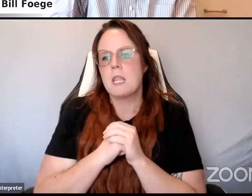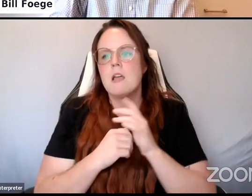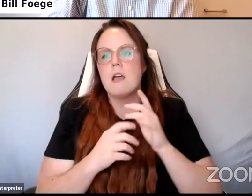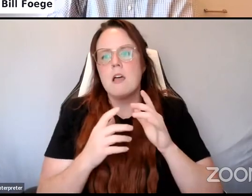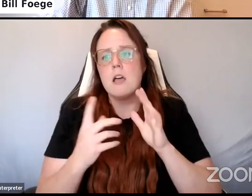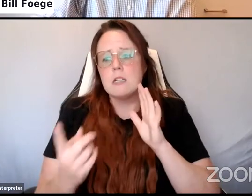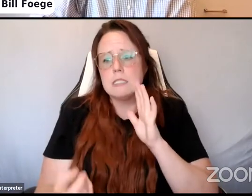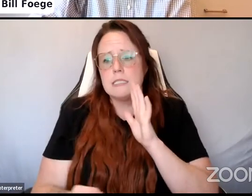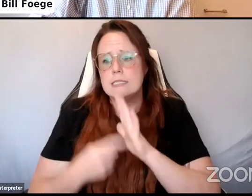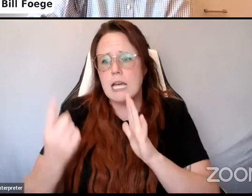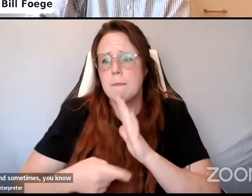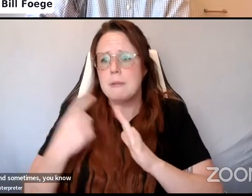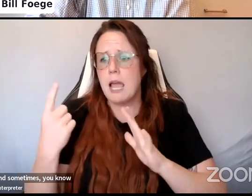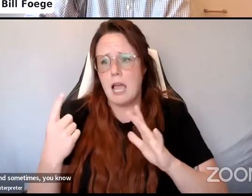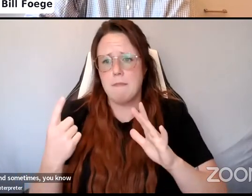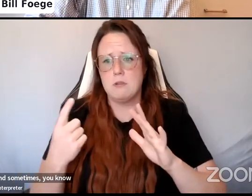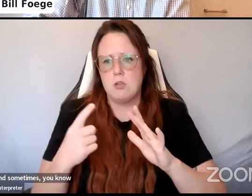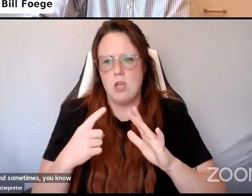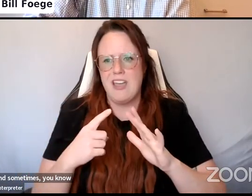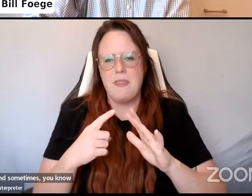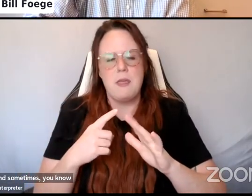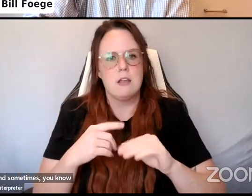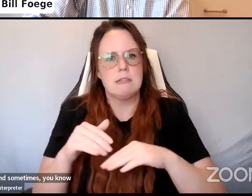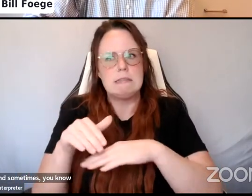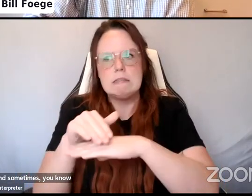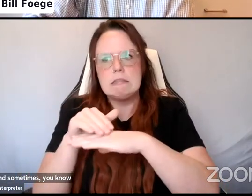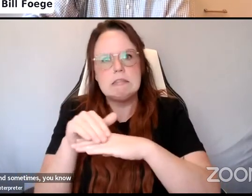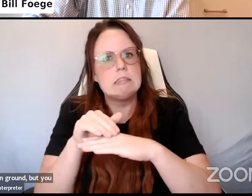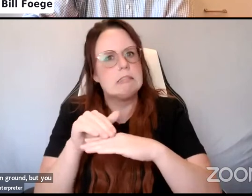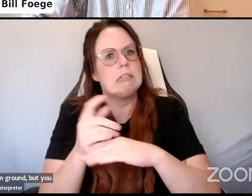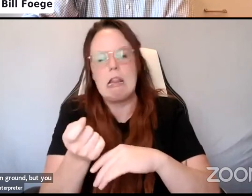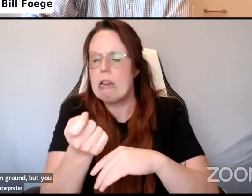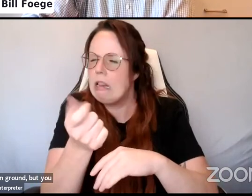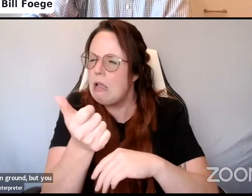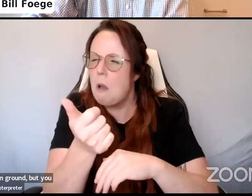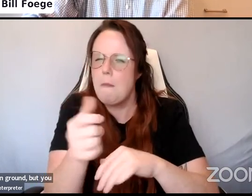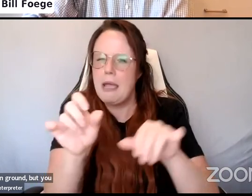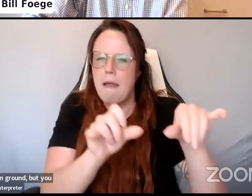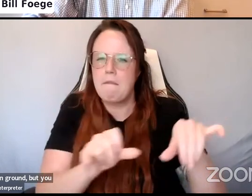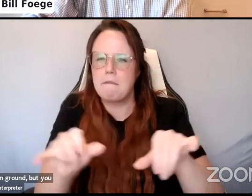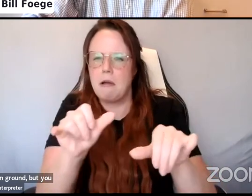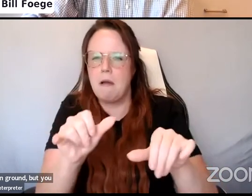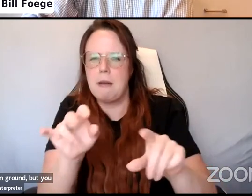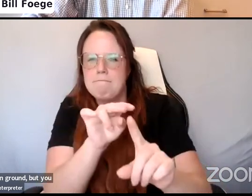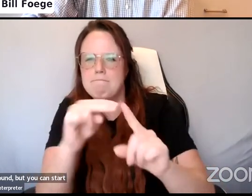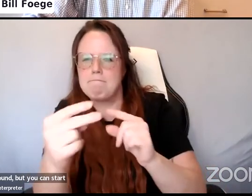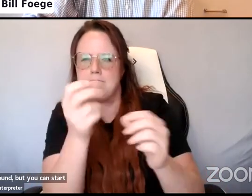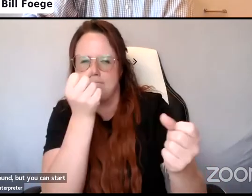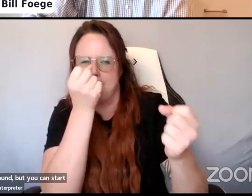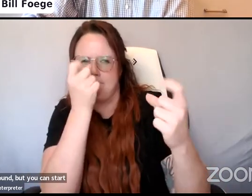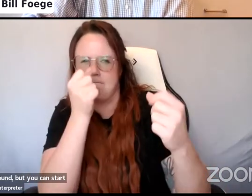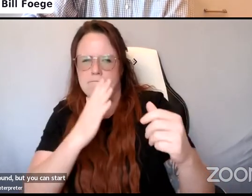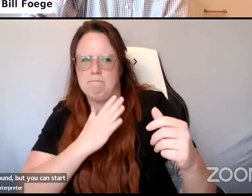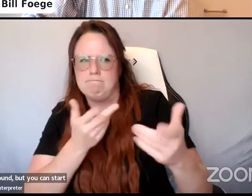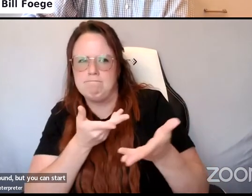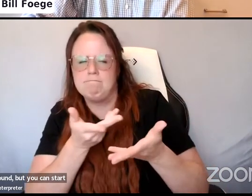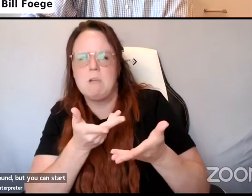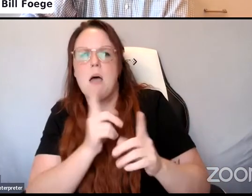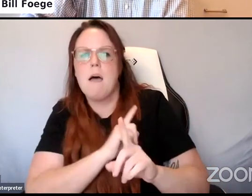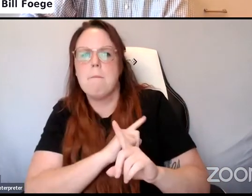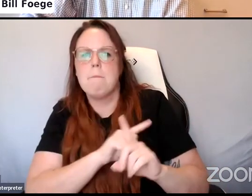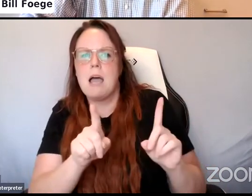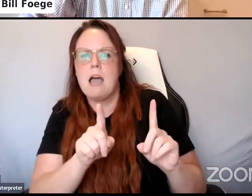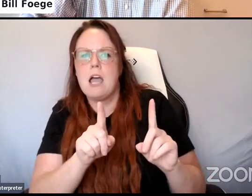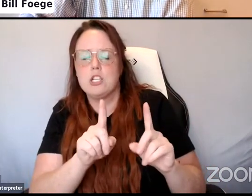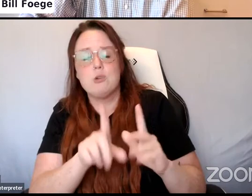there's only five percent of common ground but you can start with that and you know continue to